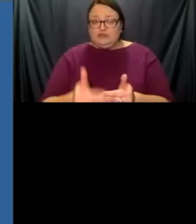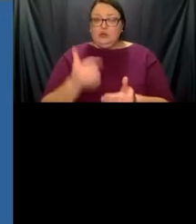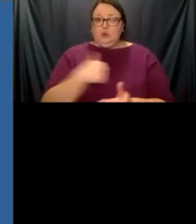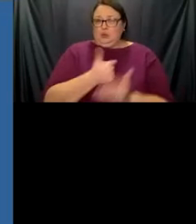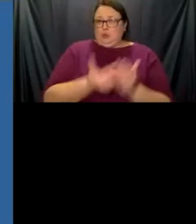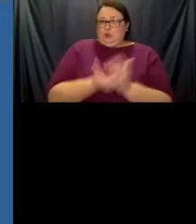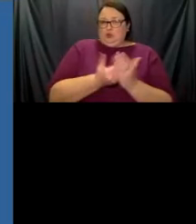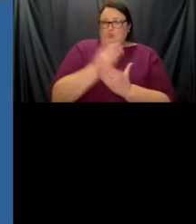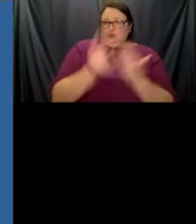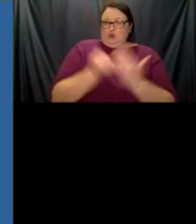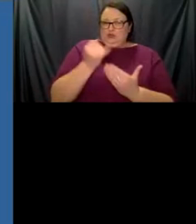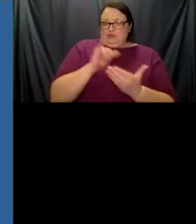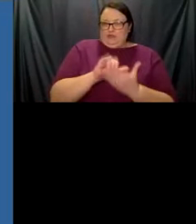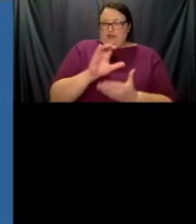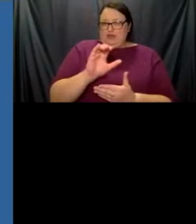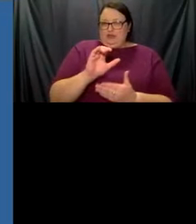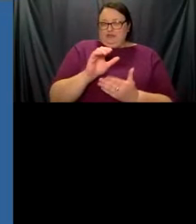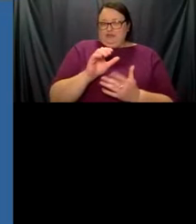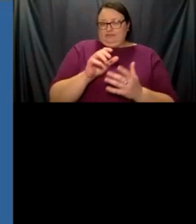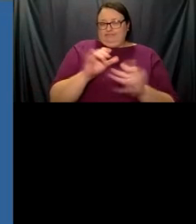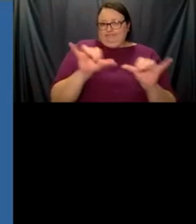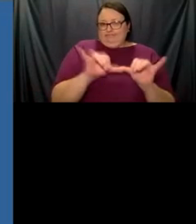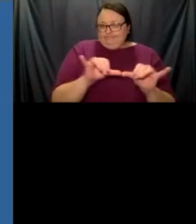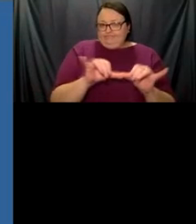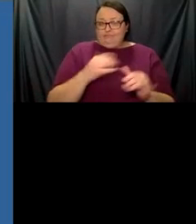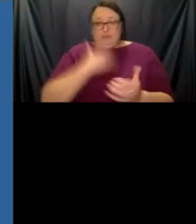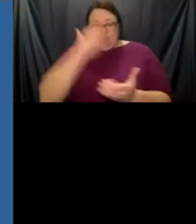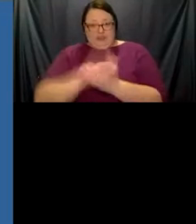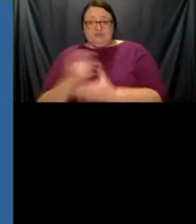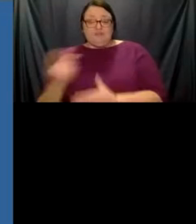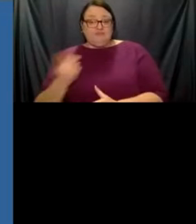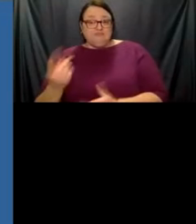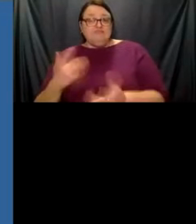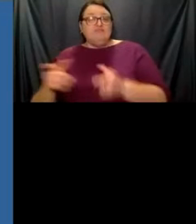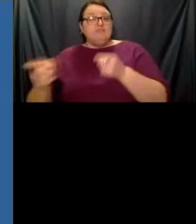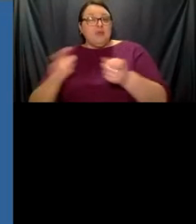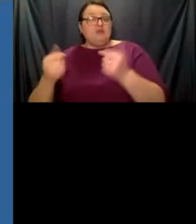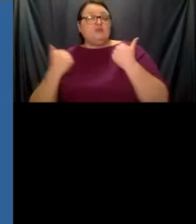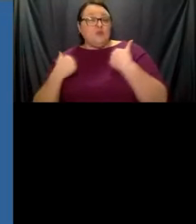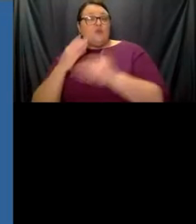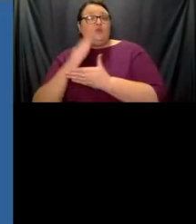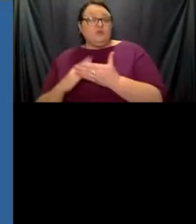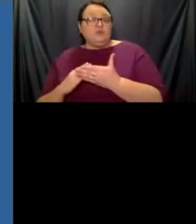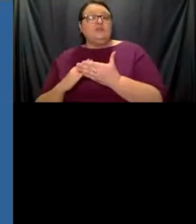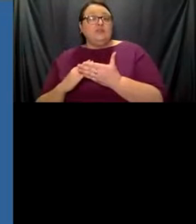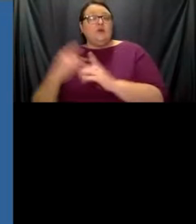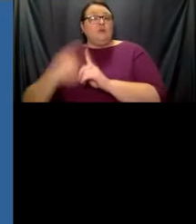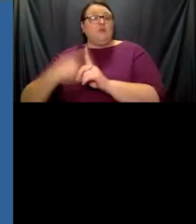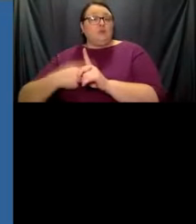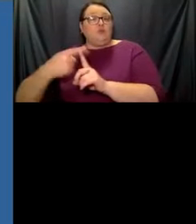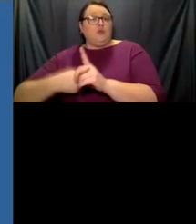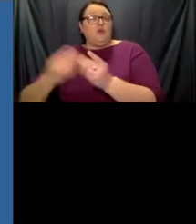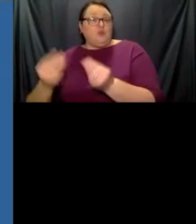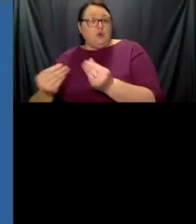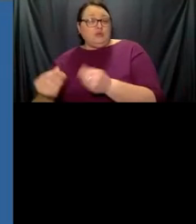this scope. Although my husband and I had managed and owned some rental properties, this was